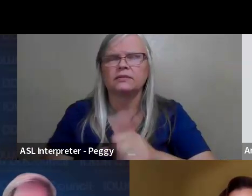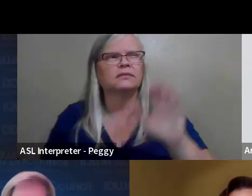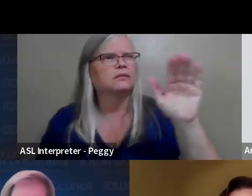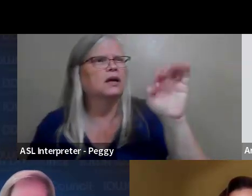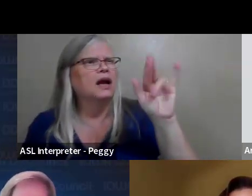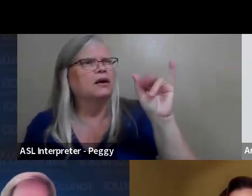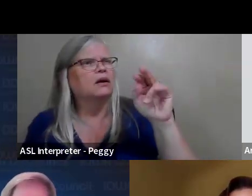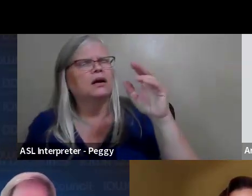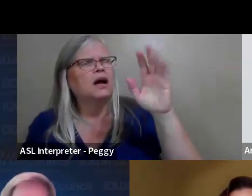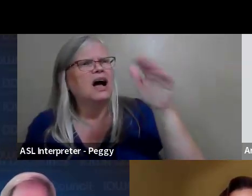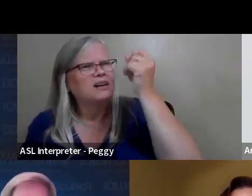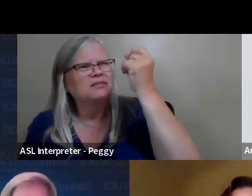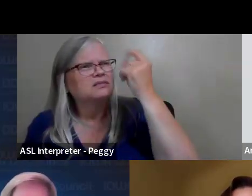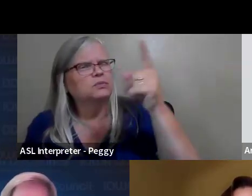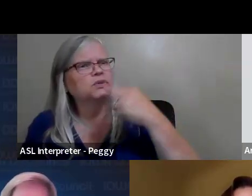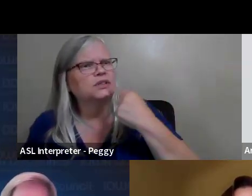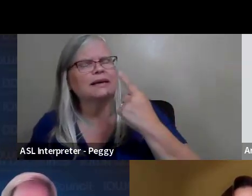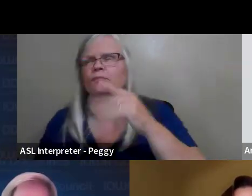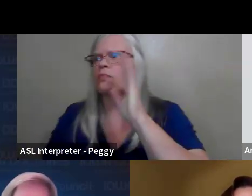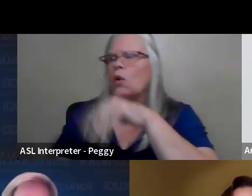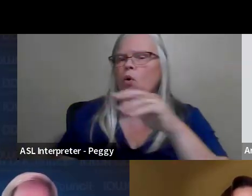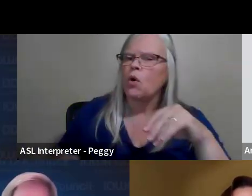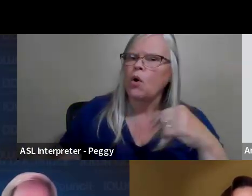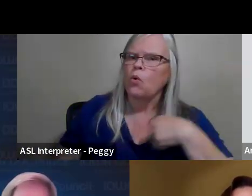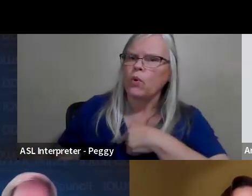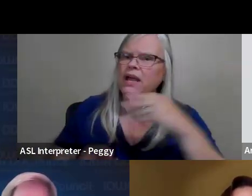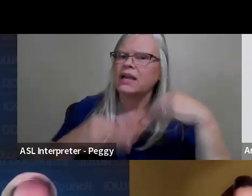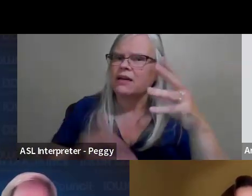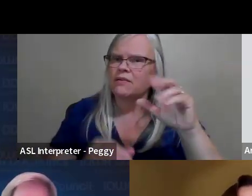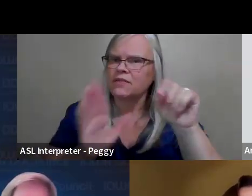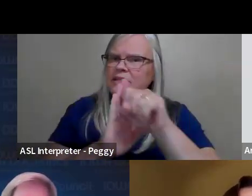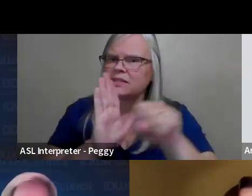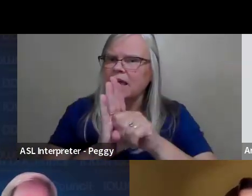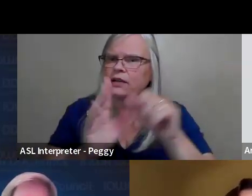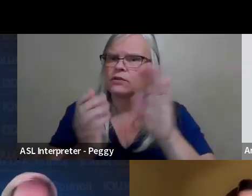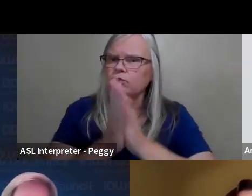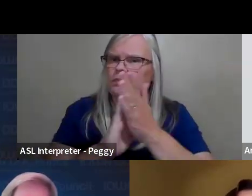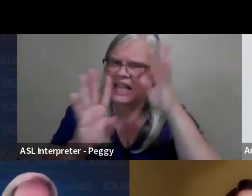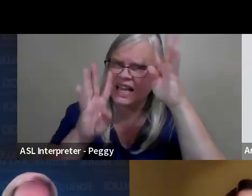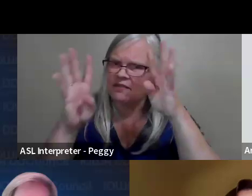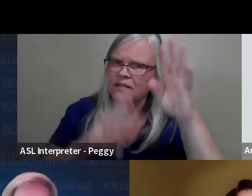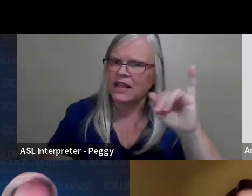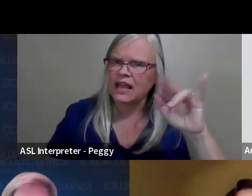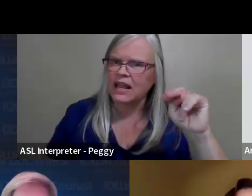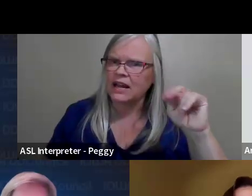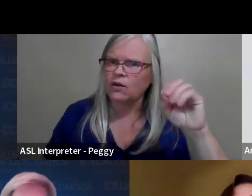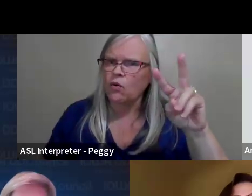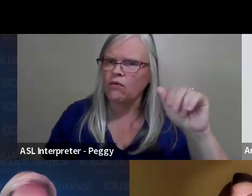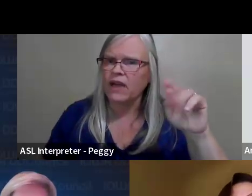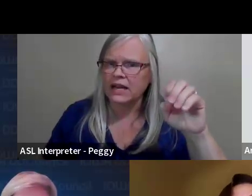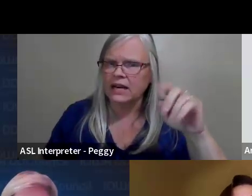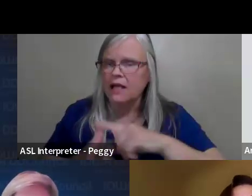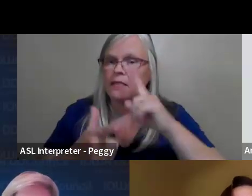don't understand what you're saying. And he said, well, we have to give the states an opportunity to innovate, and then it'll